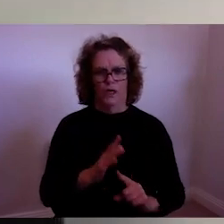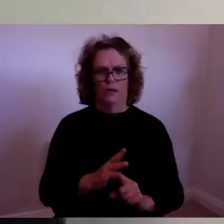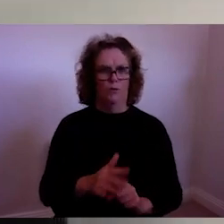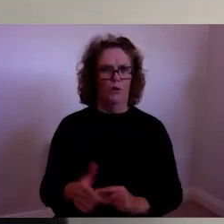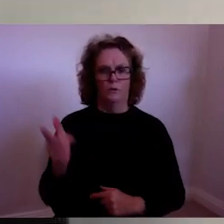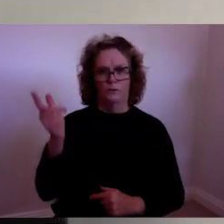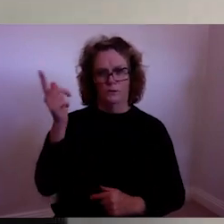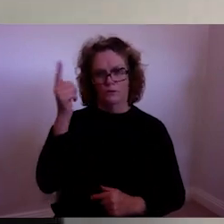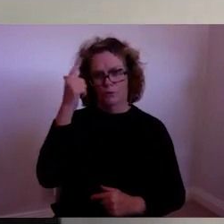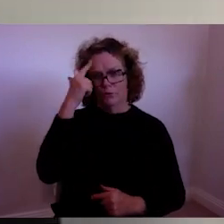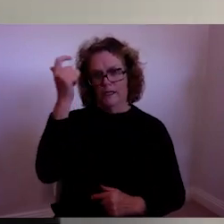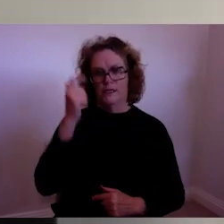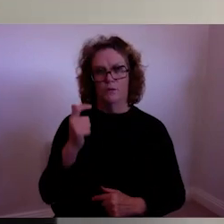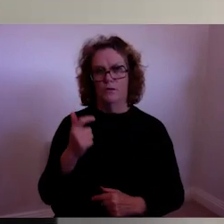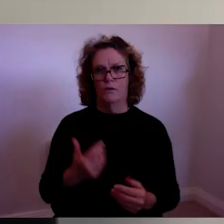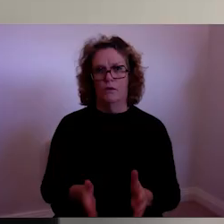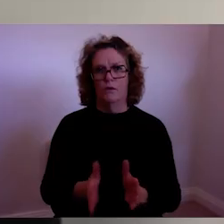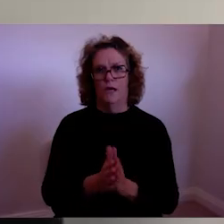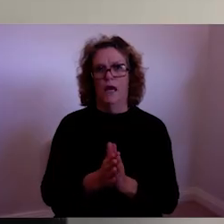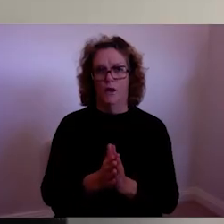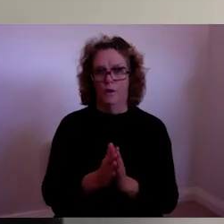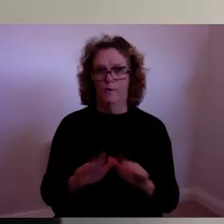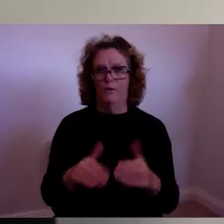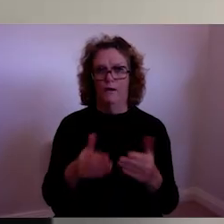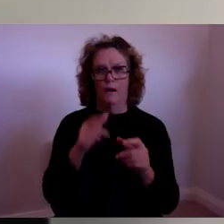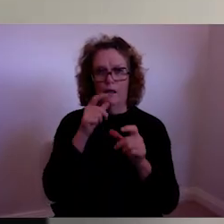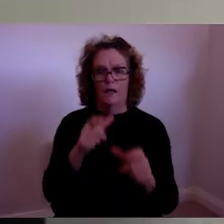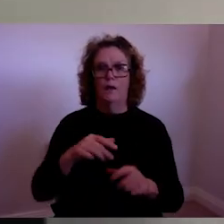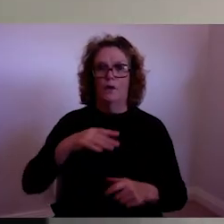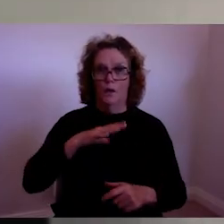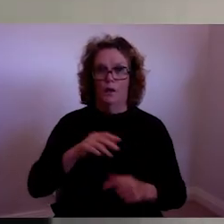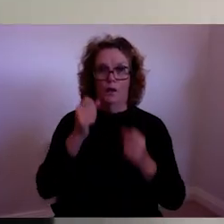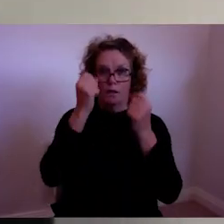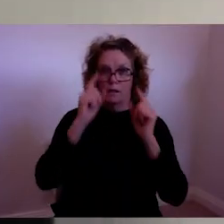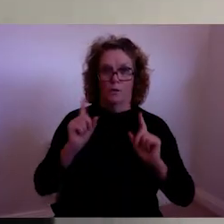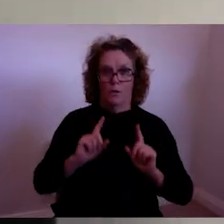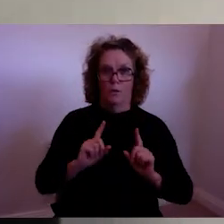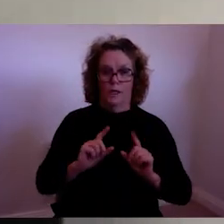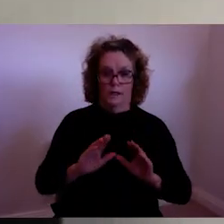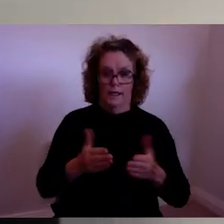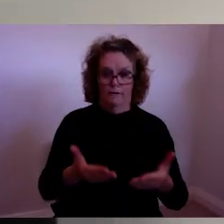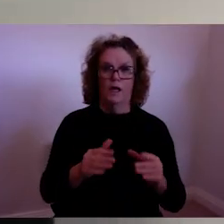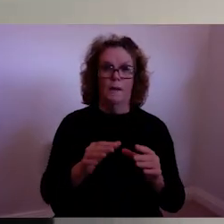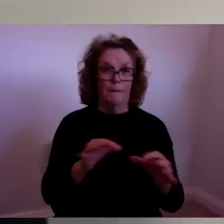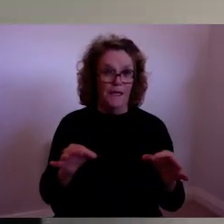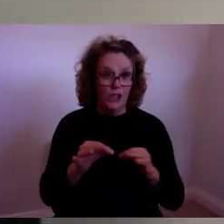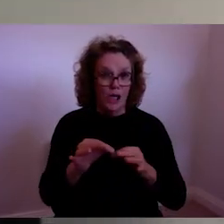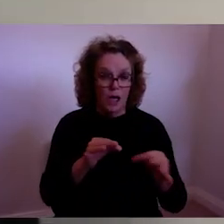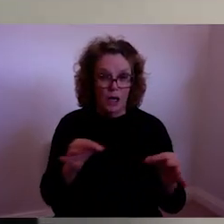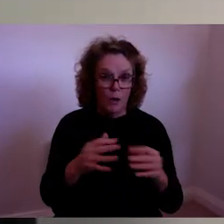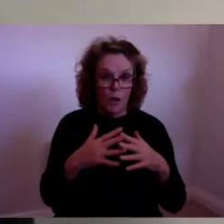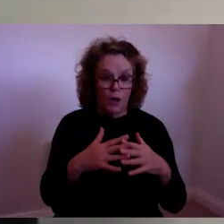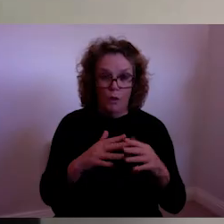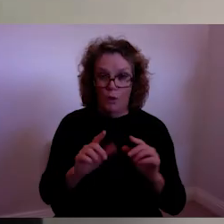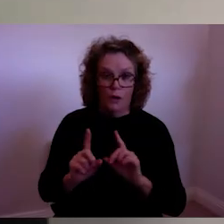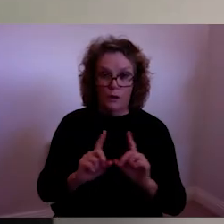delivering clinical care. We want to understand exactly what we're delivering, measure and use